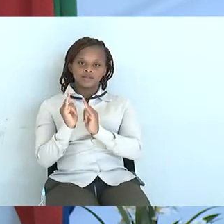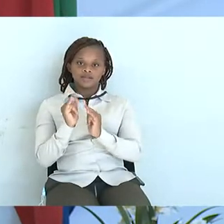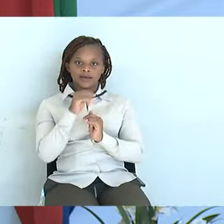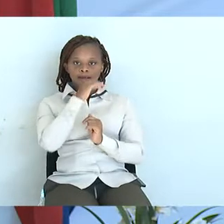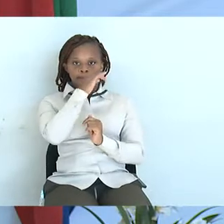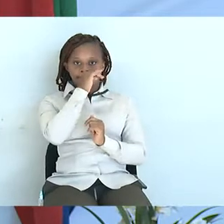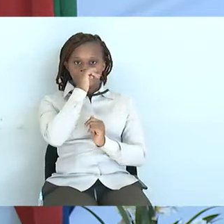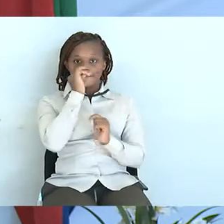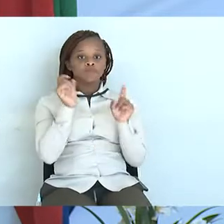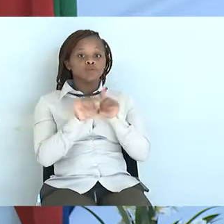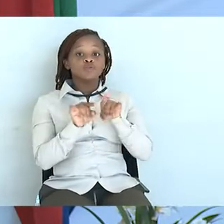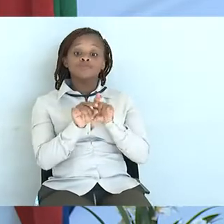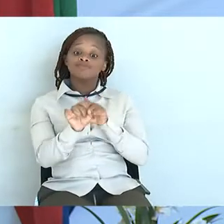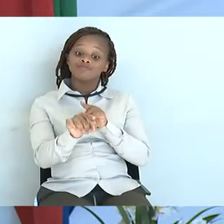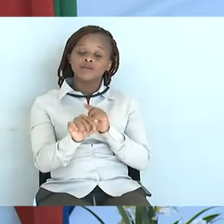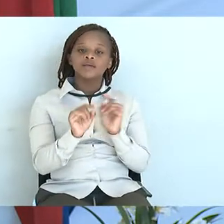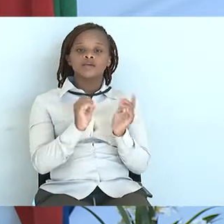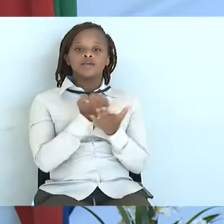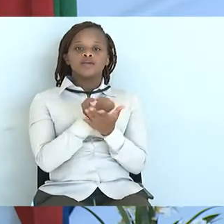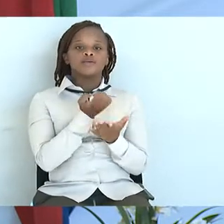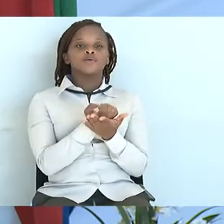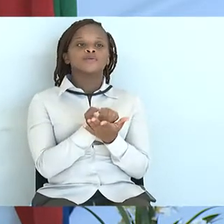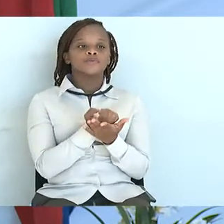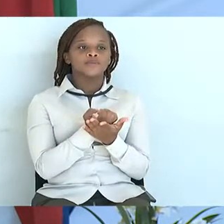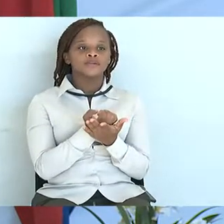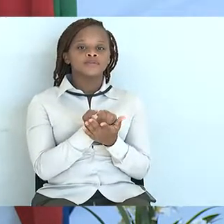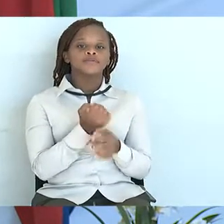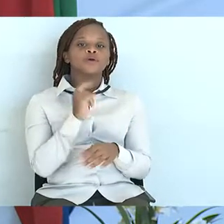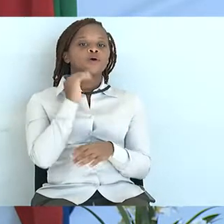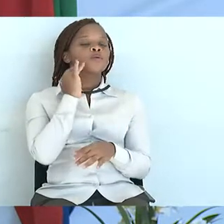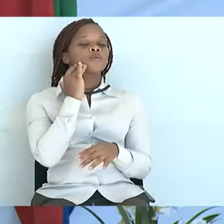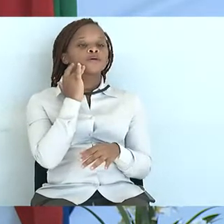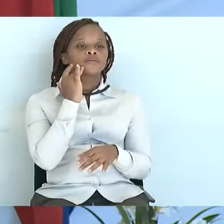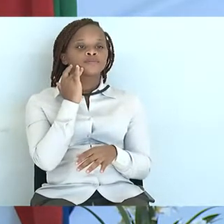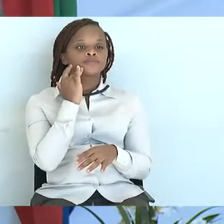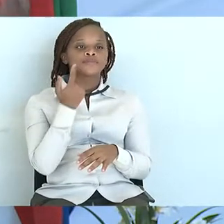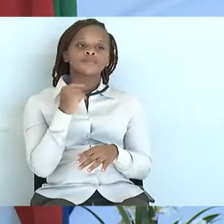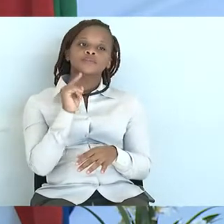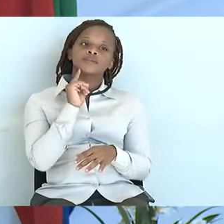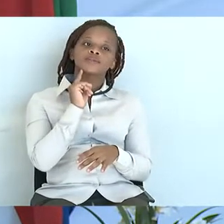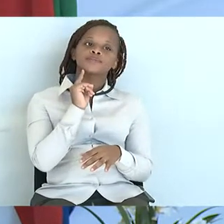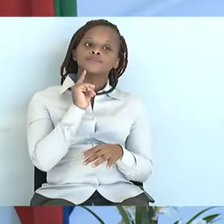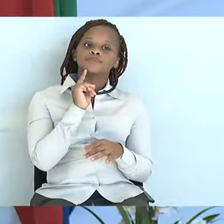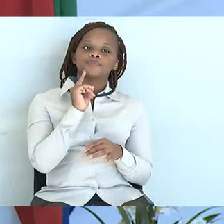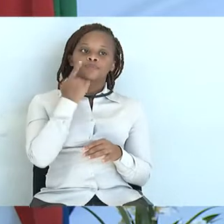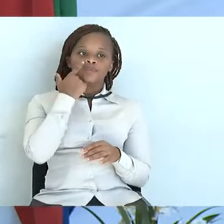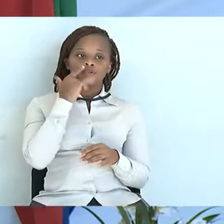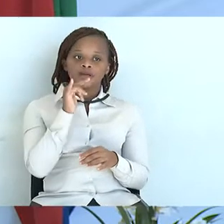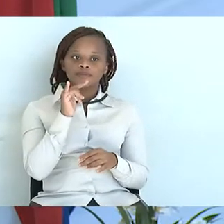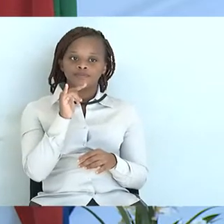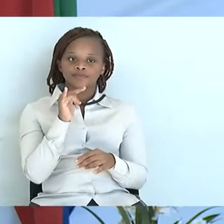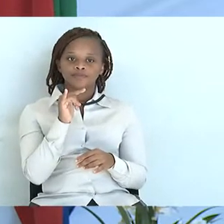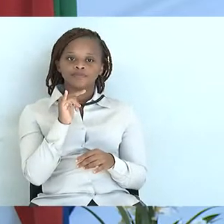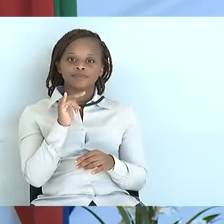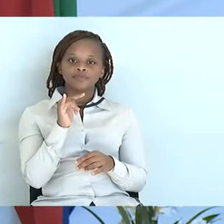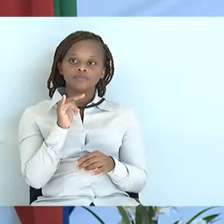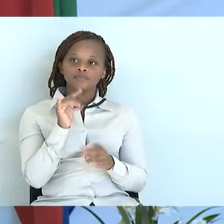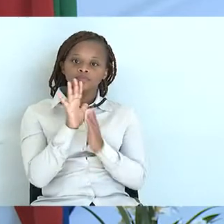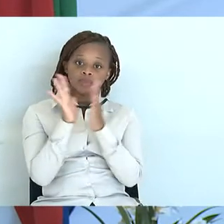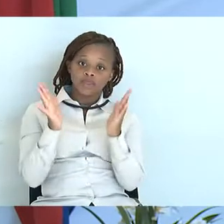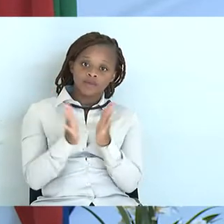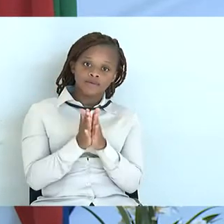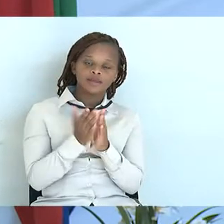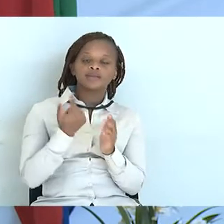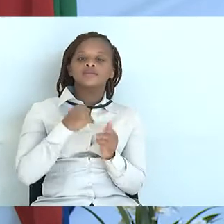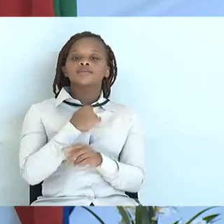in terms of the economies. When we were looking into this region as a whole, we